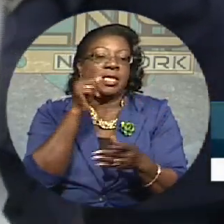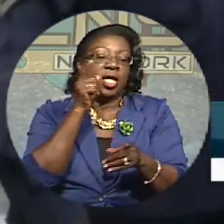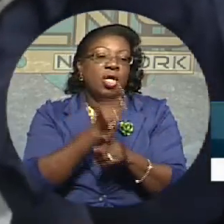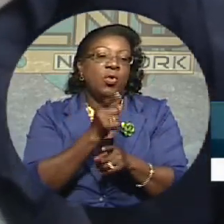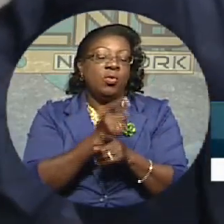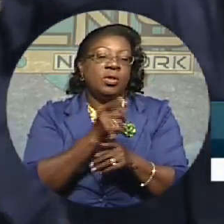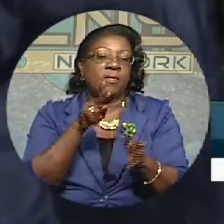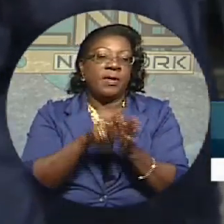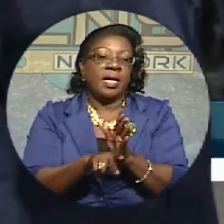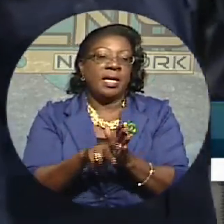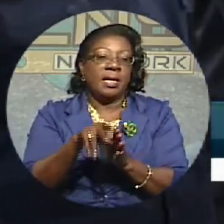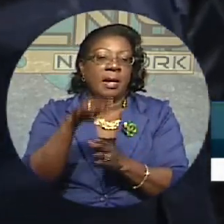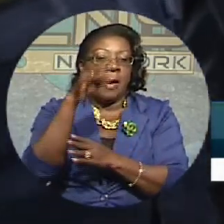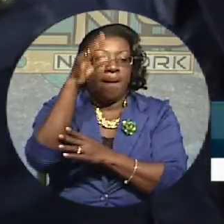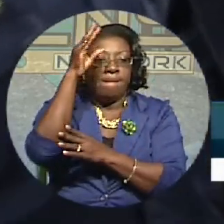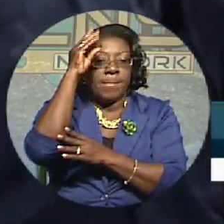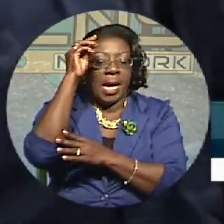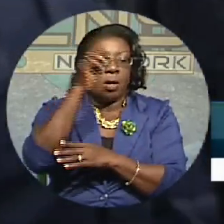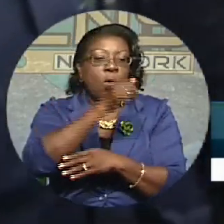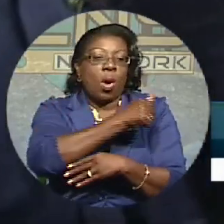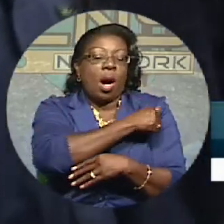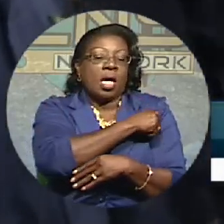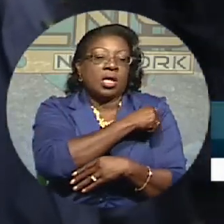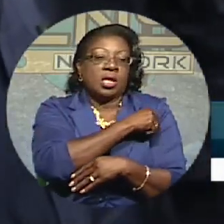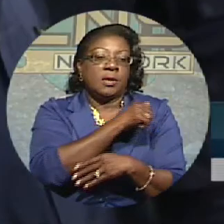September 2011.